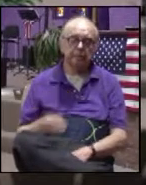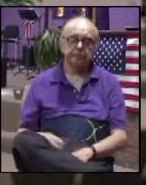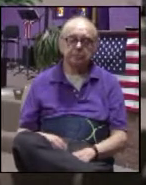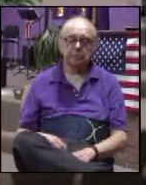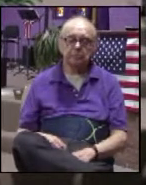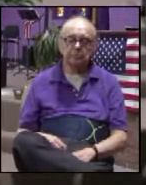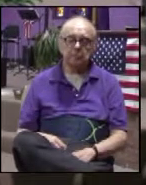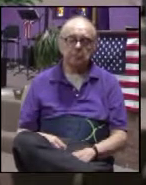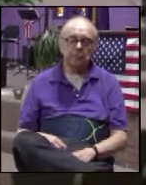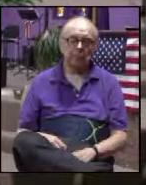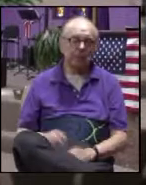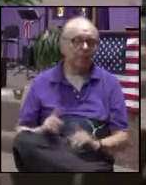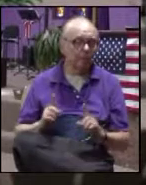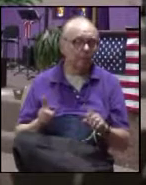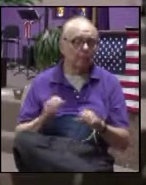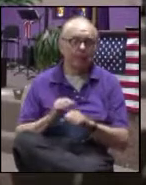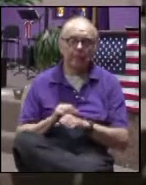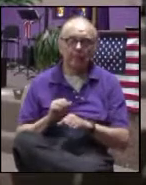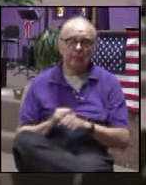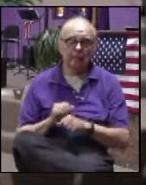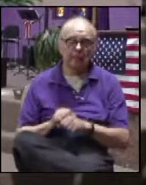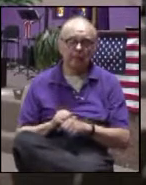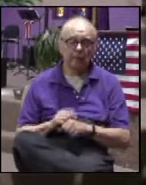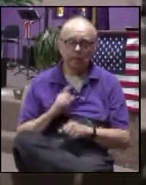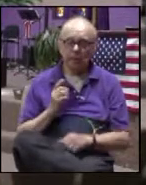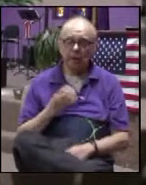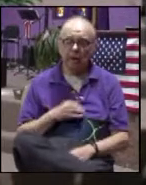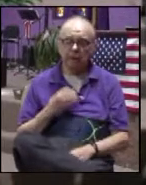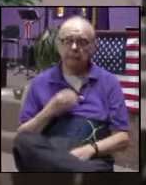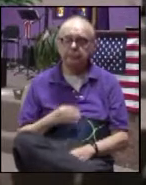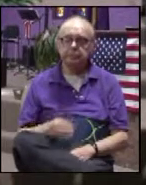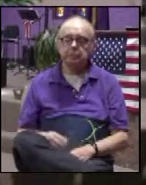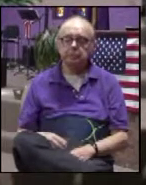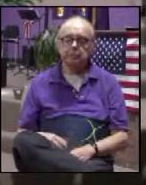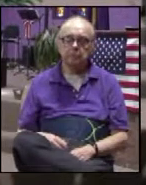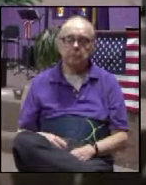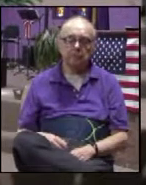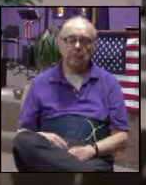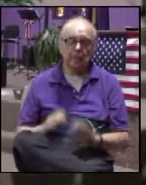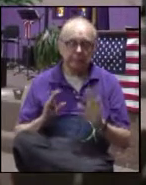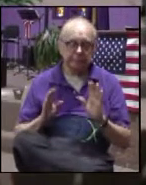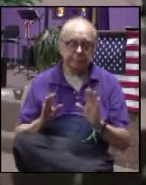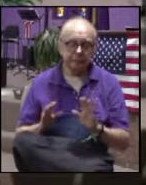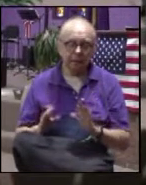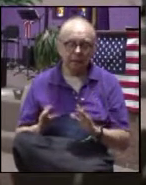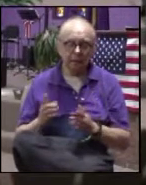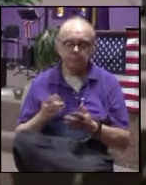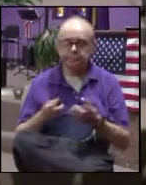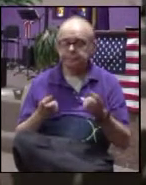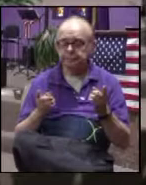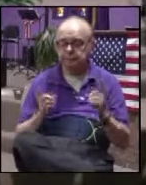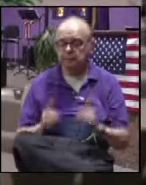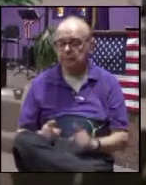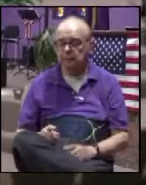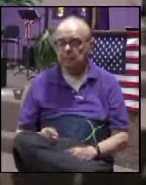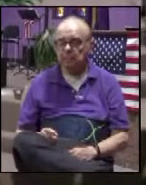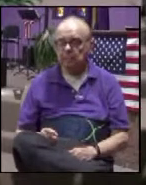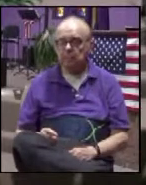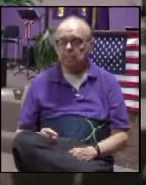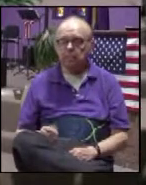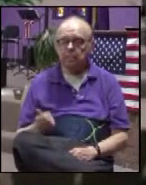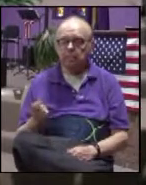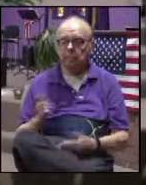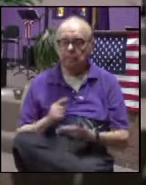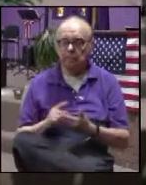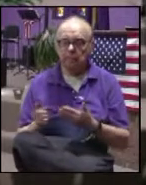It went off. It was awesome and great. But what's going to happen is, in a few